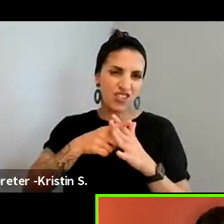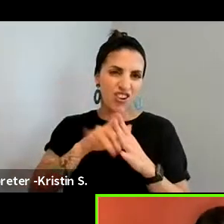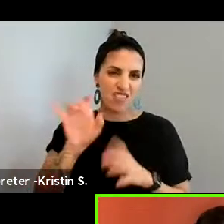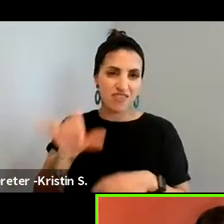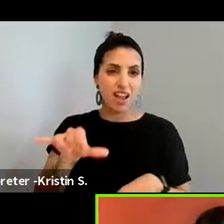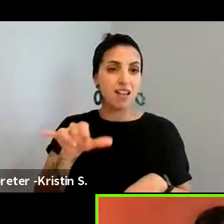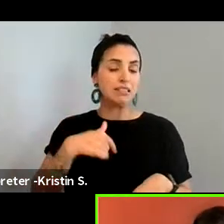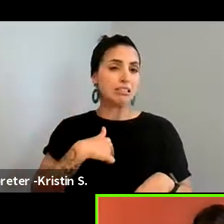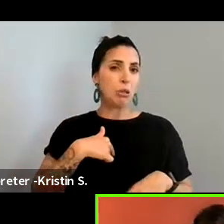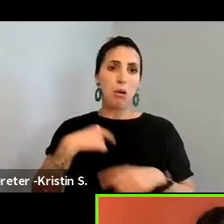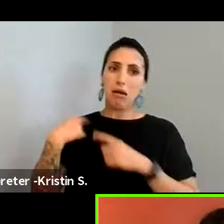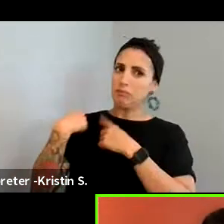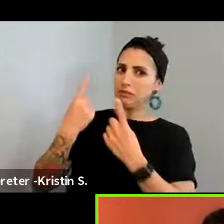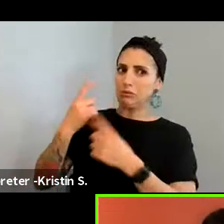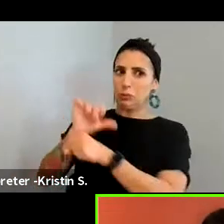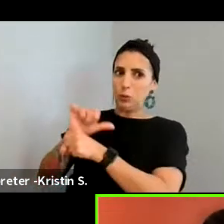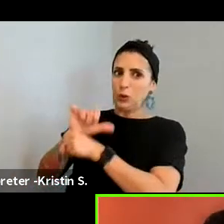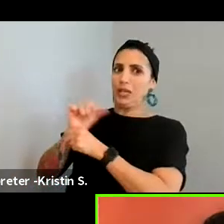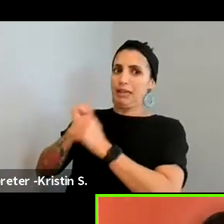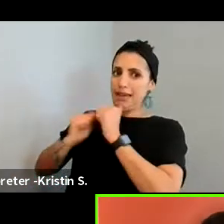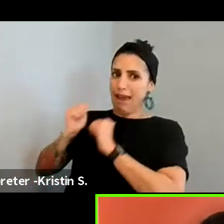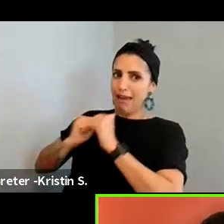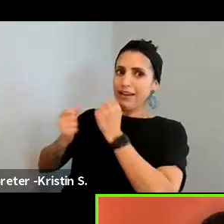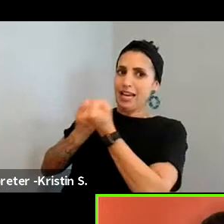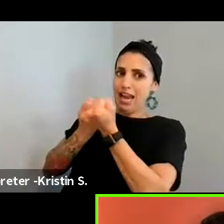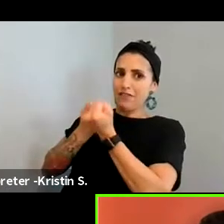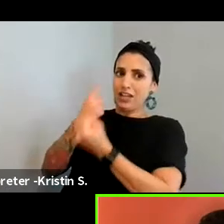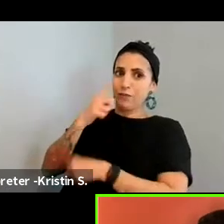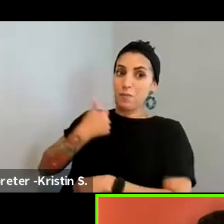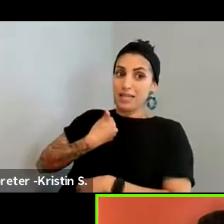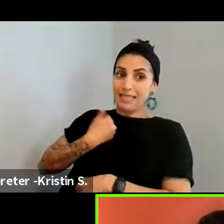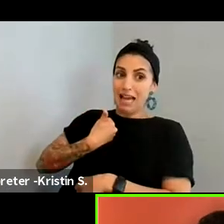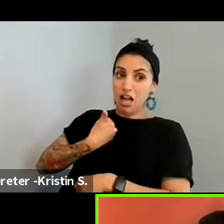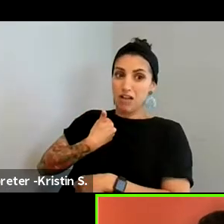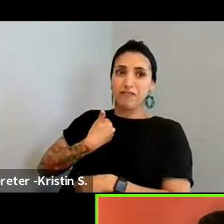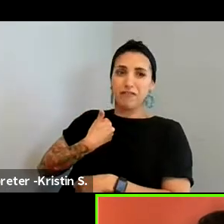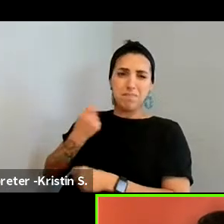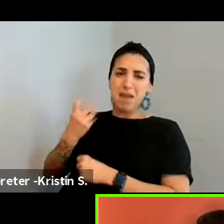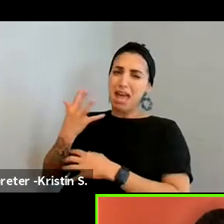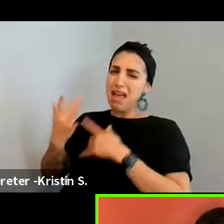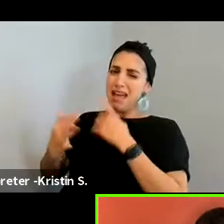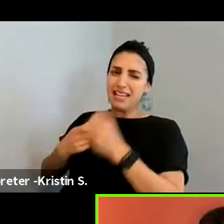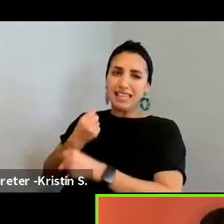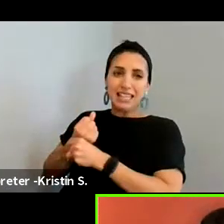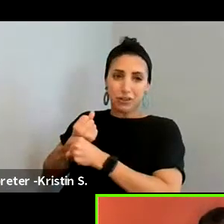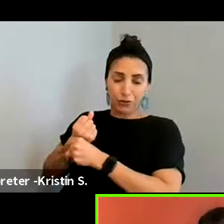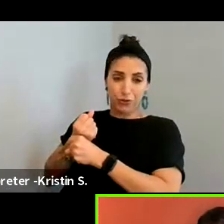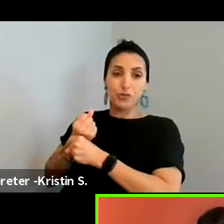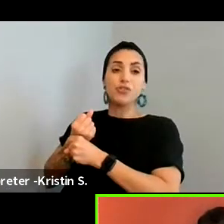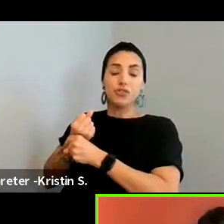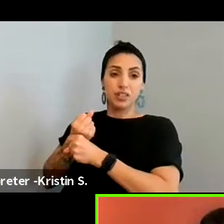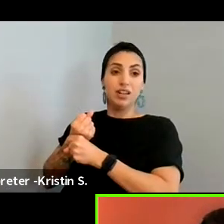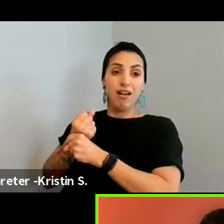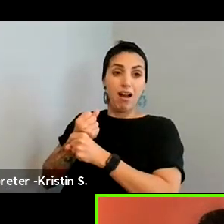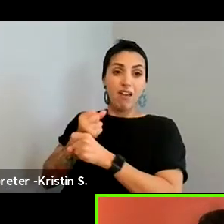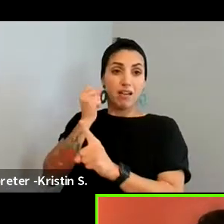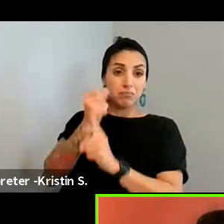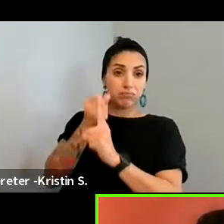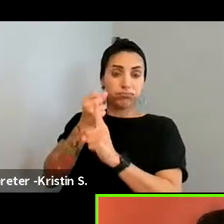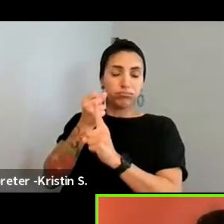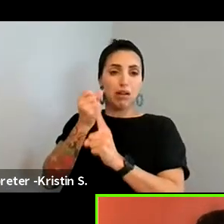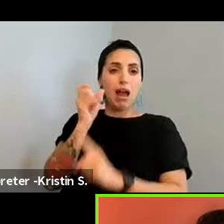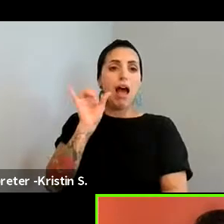working and acting and advocating for myself for years. But then I realized, as